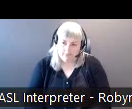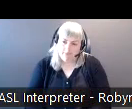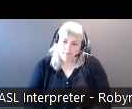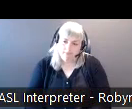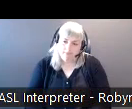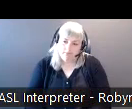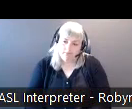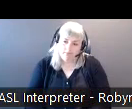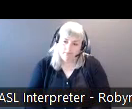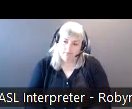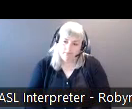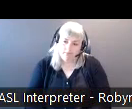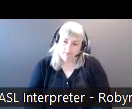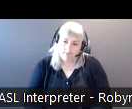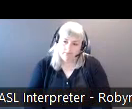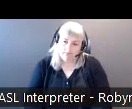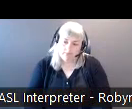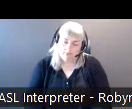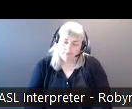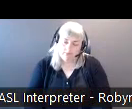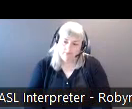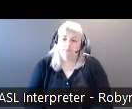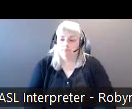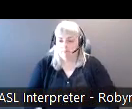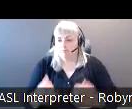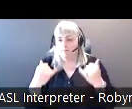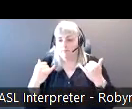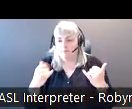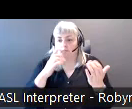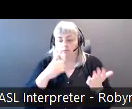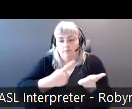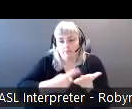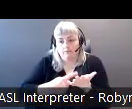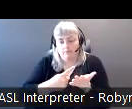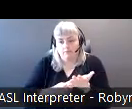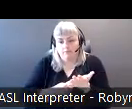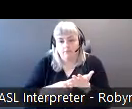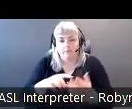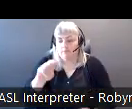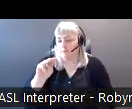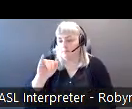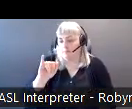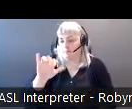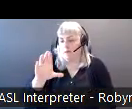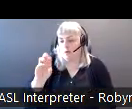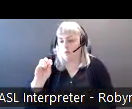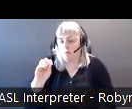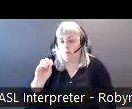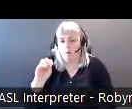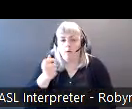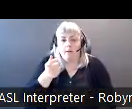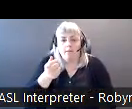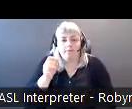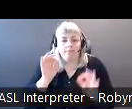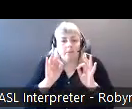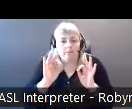Okay, so now I'm going to talk a little bit more from a micro perspective on how we can